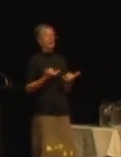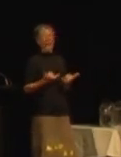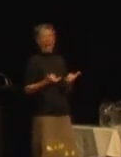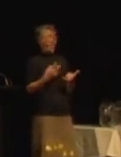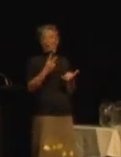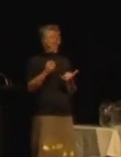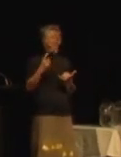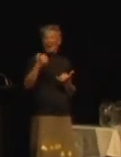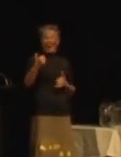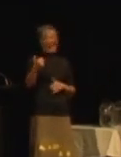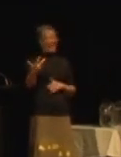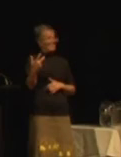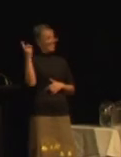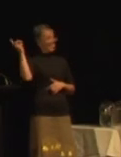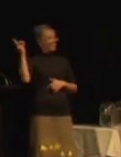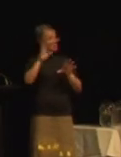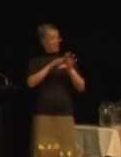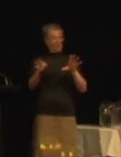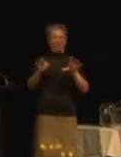starts to mean something ominously different.